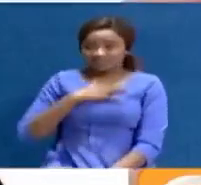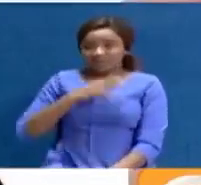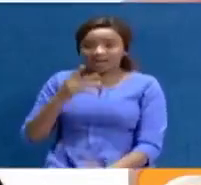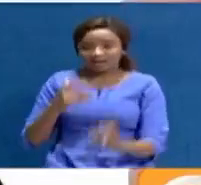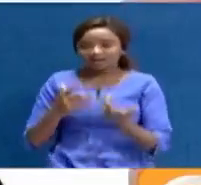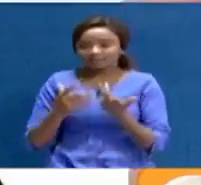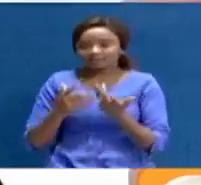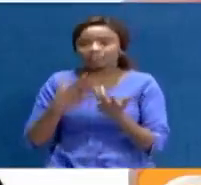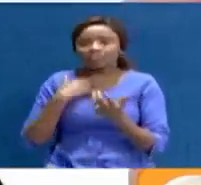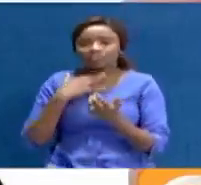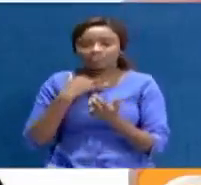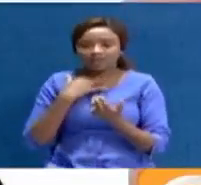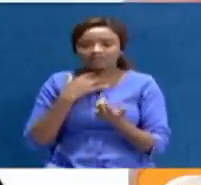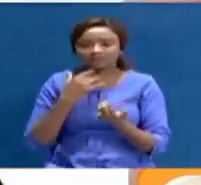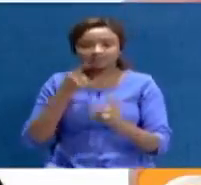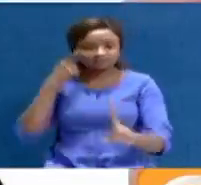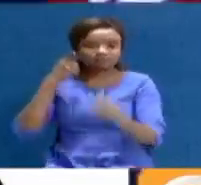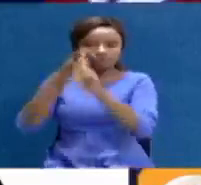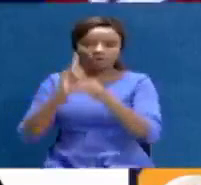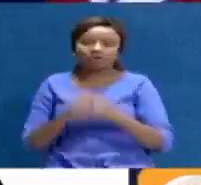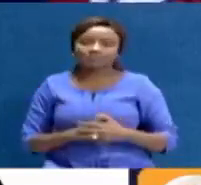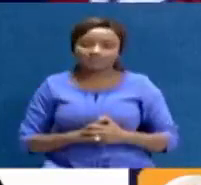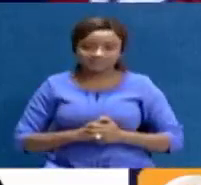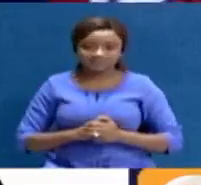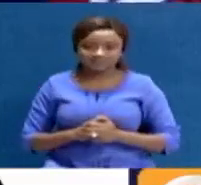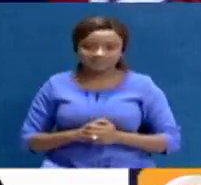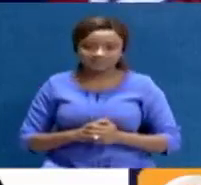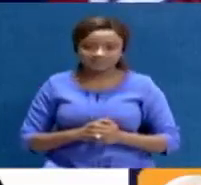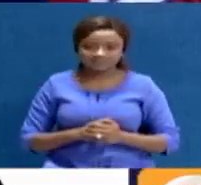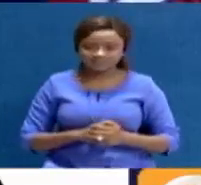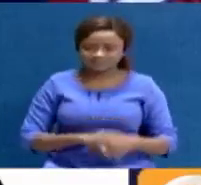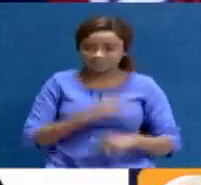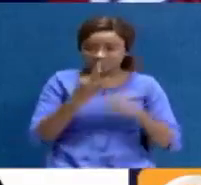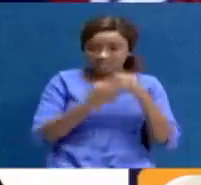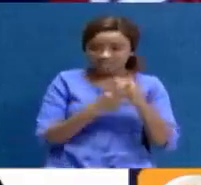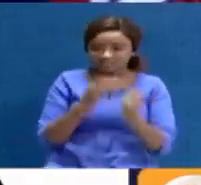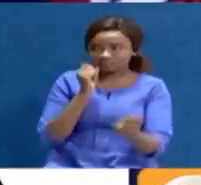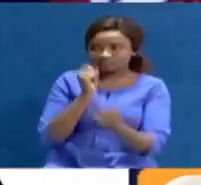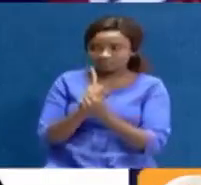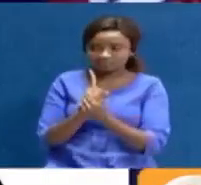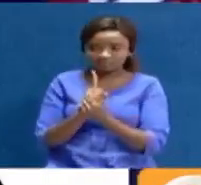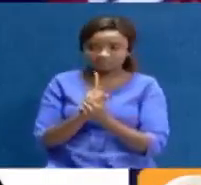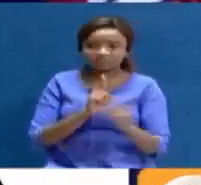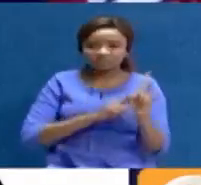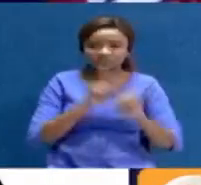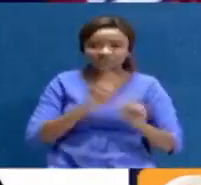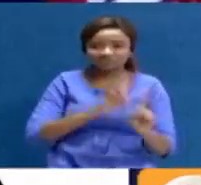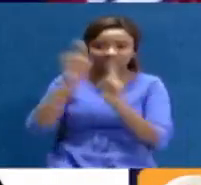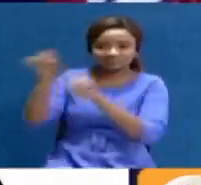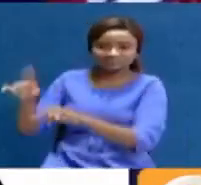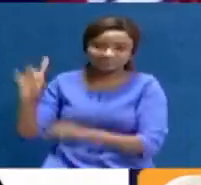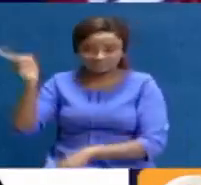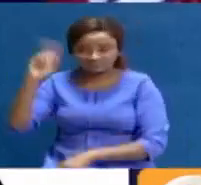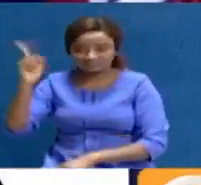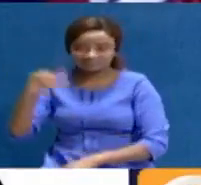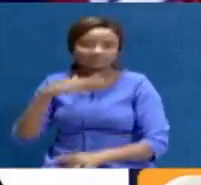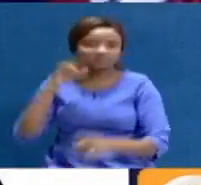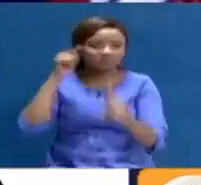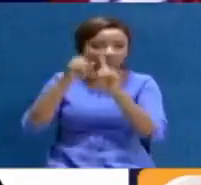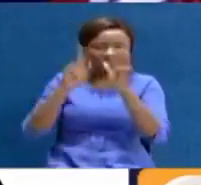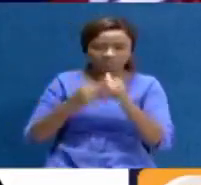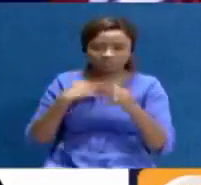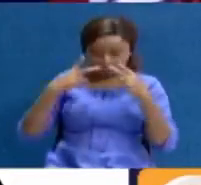legacy I want to leave to the people of Kenya. On 8 November, he traveled to Nairobi to seek medical attention. The diagnosis